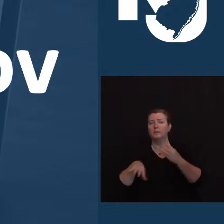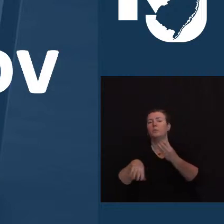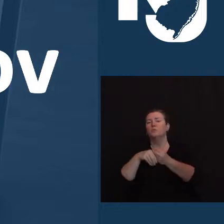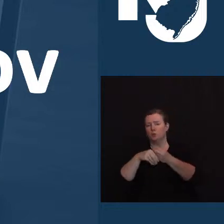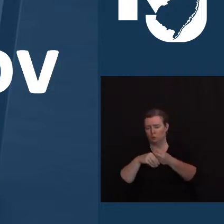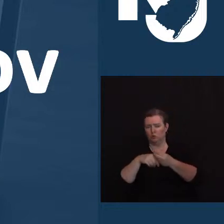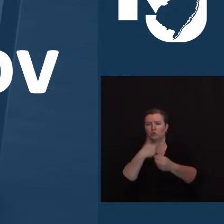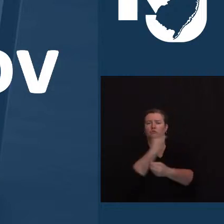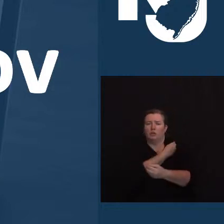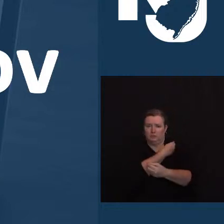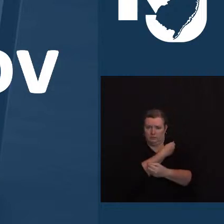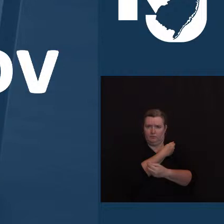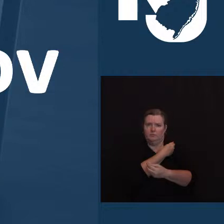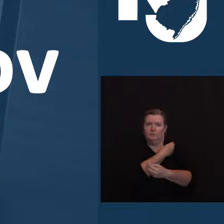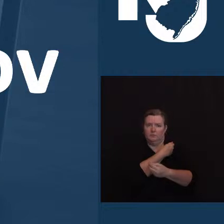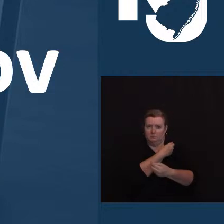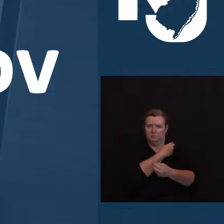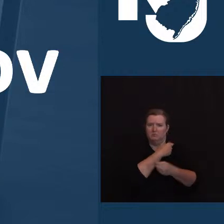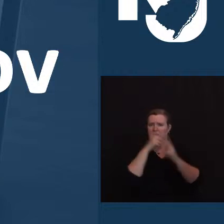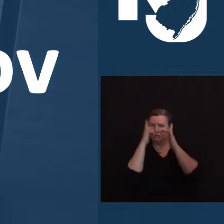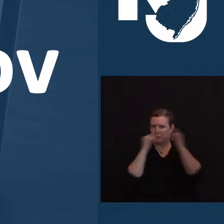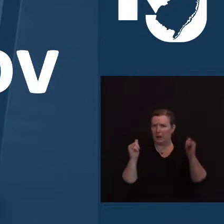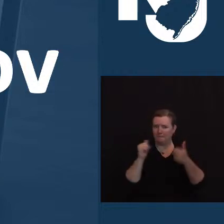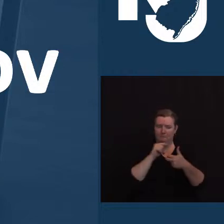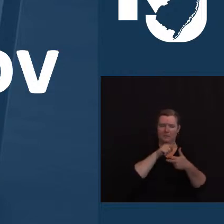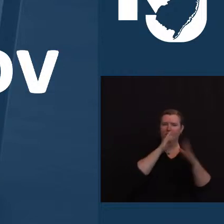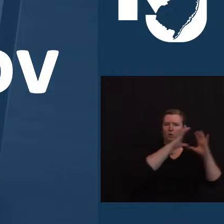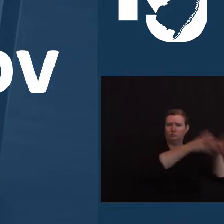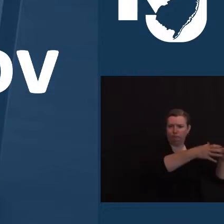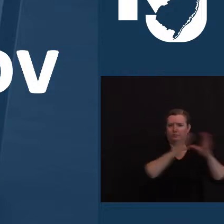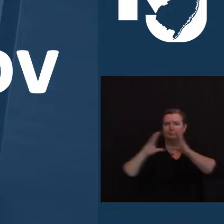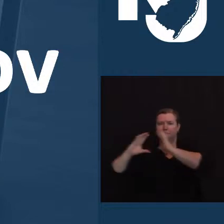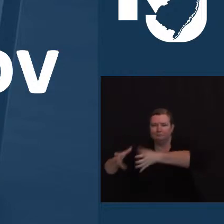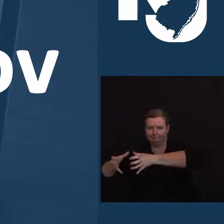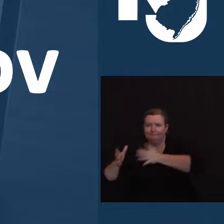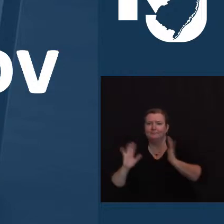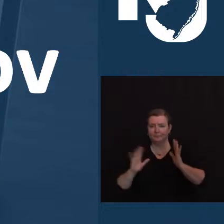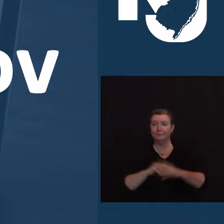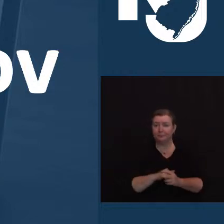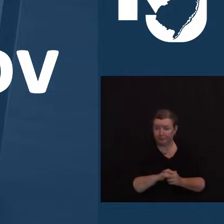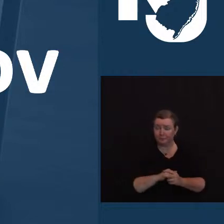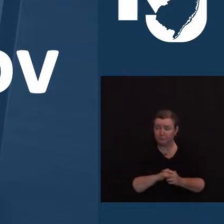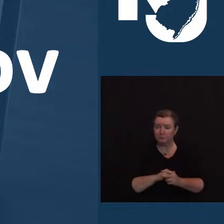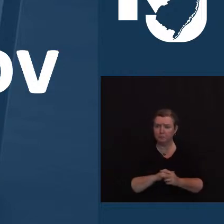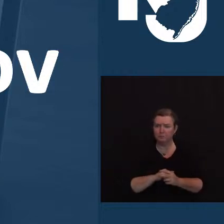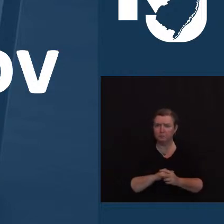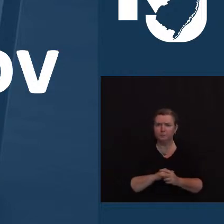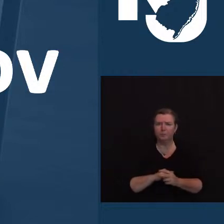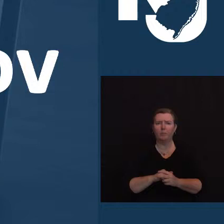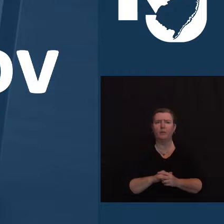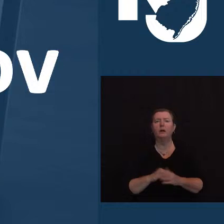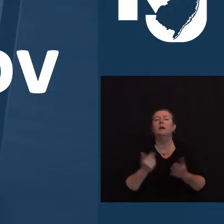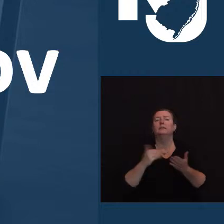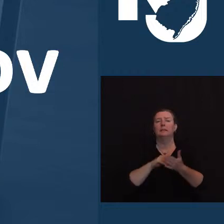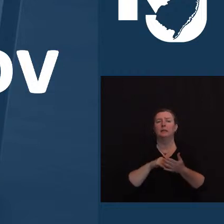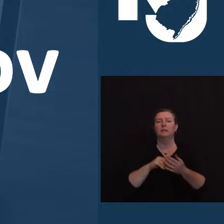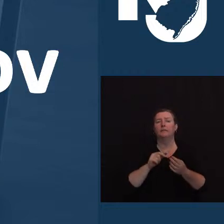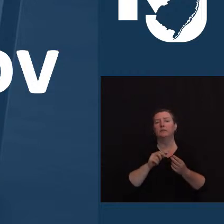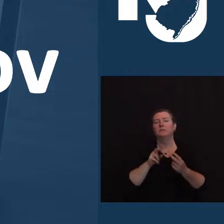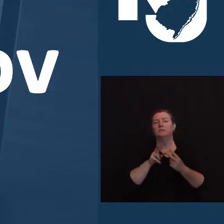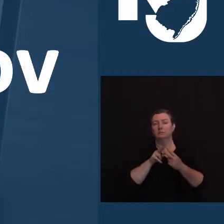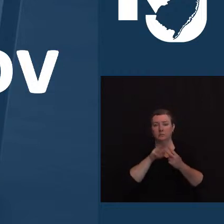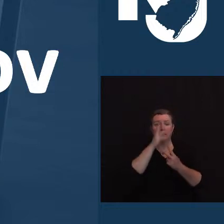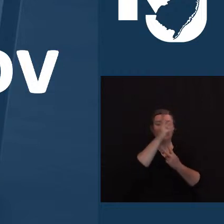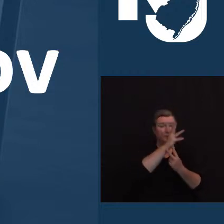who we anticipate arriving within a reasonable time frame of when they hit that either 6 or 8 month window from when they completed